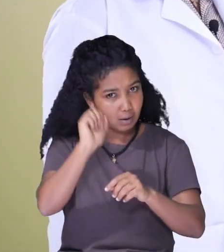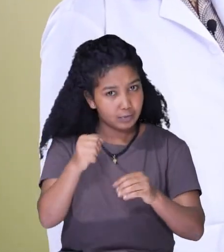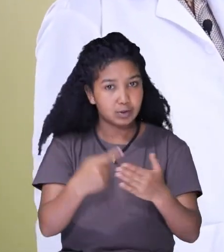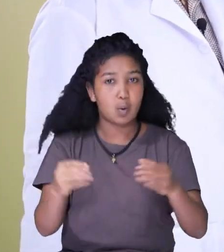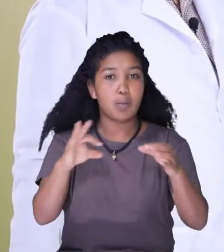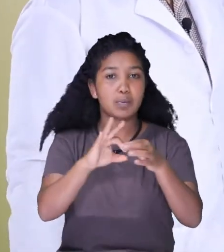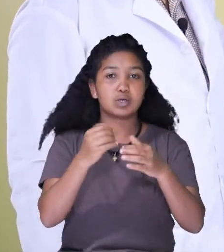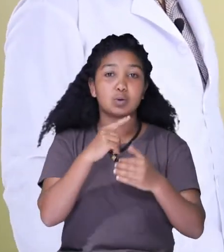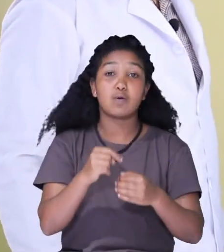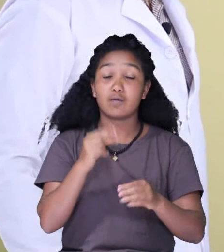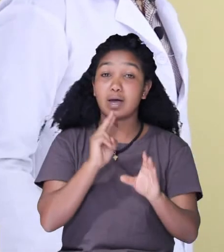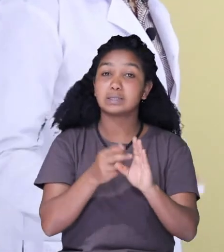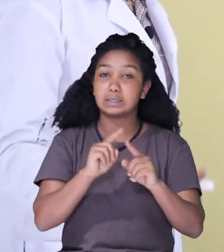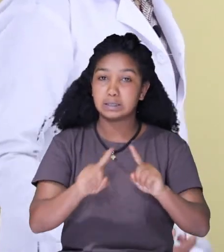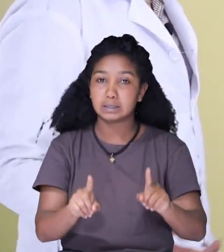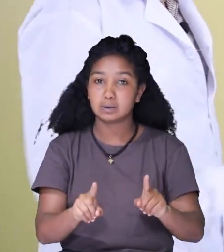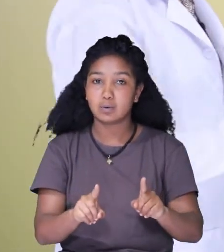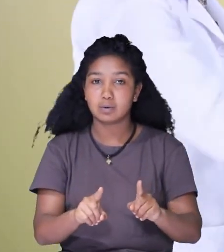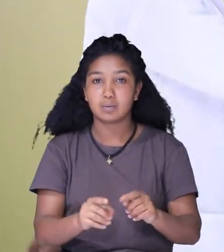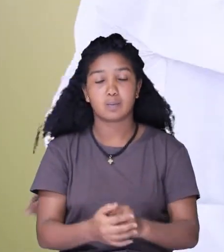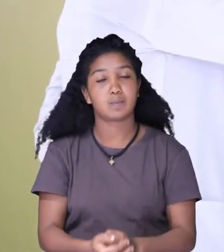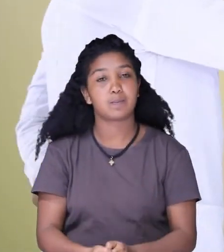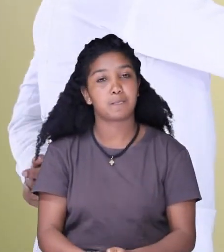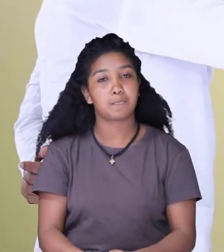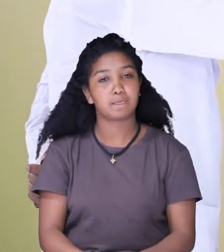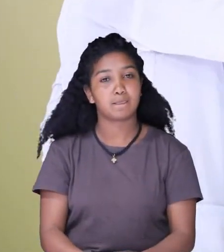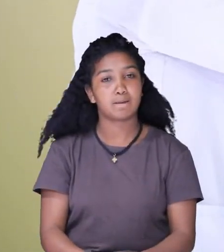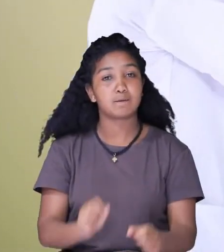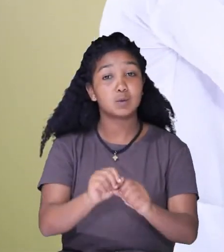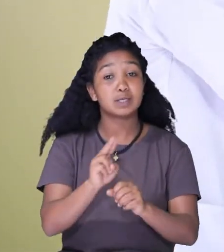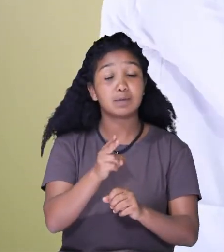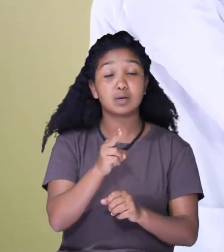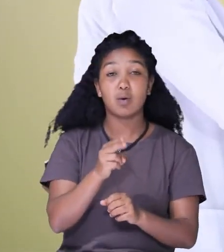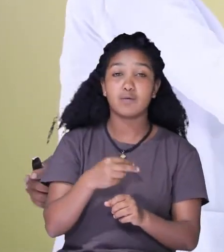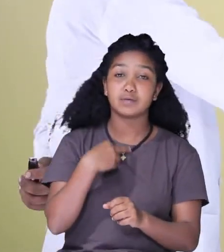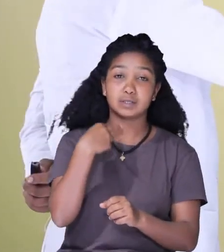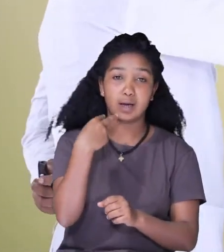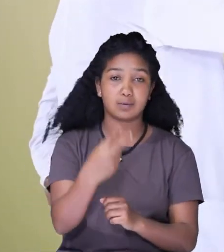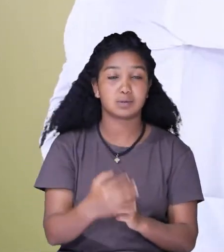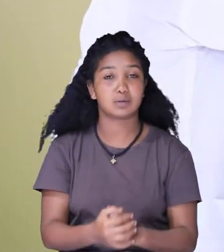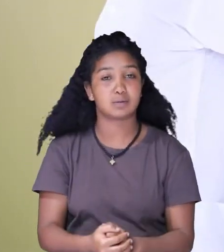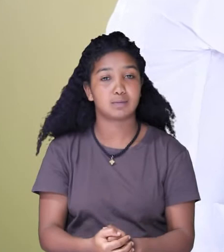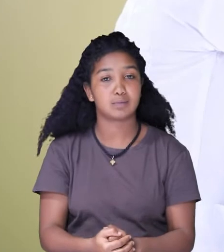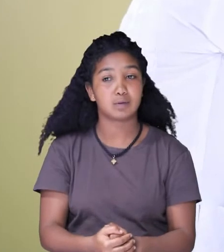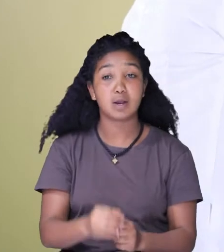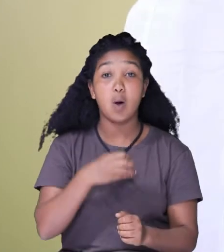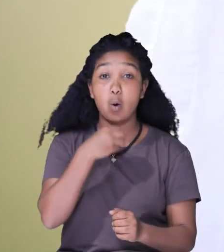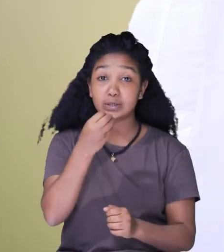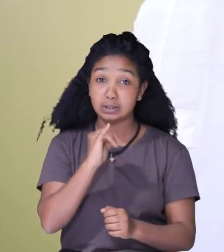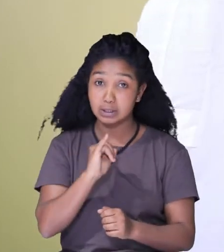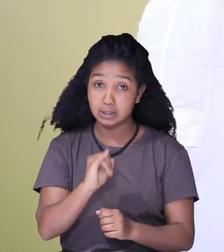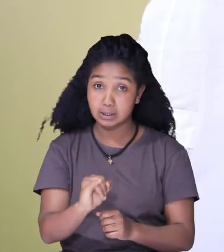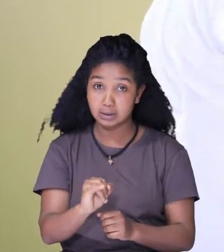of gas, but this one is one gas. So the speed of sound in oxygen